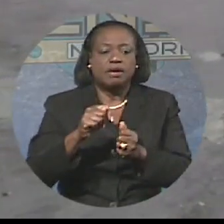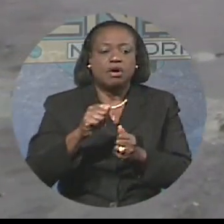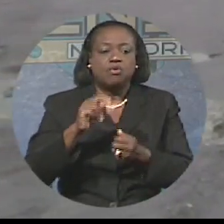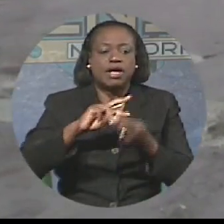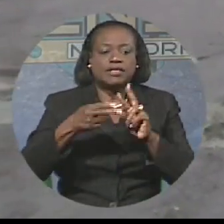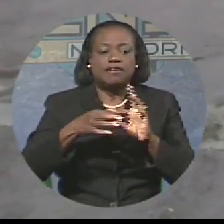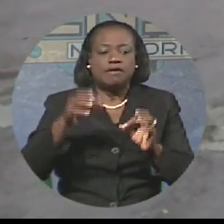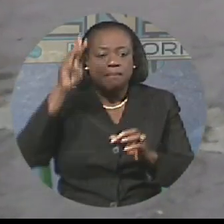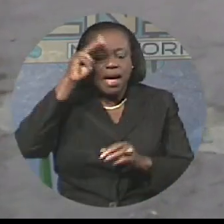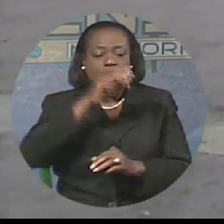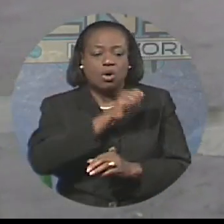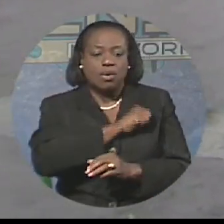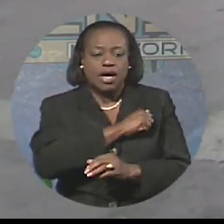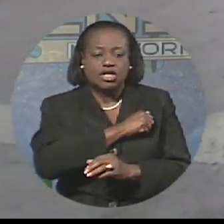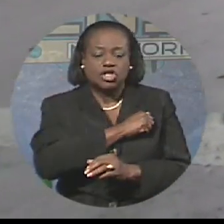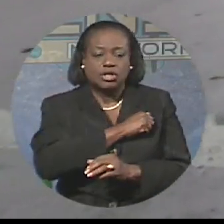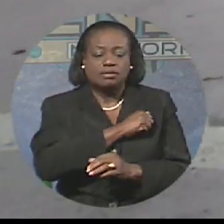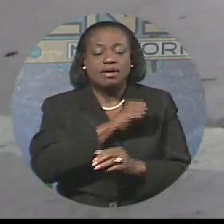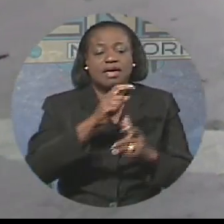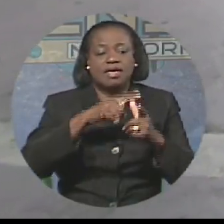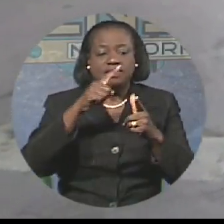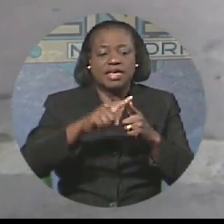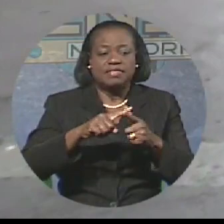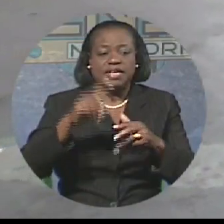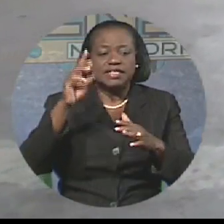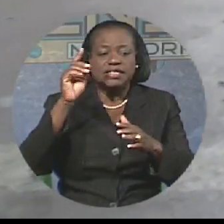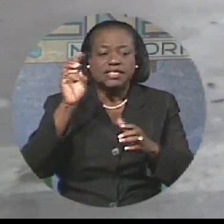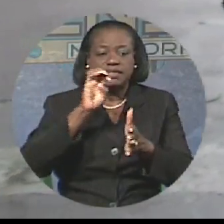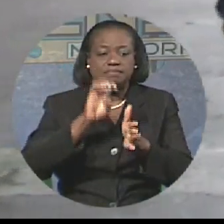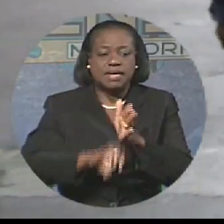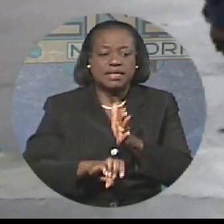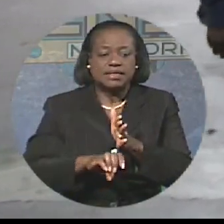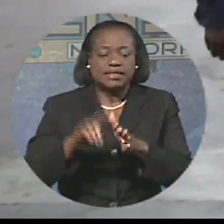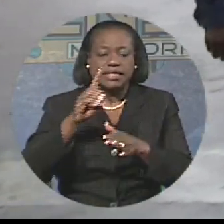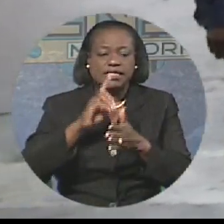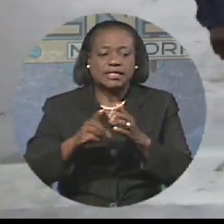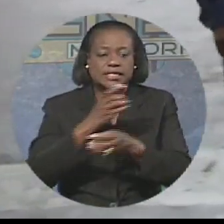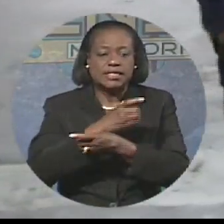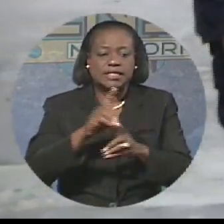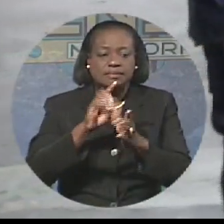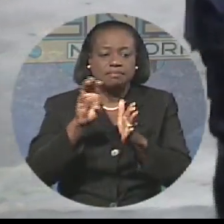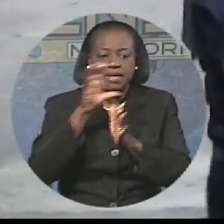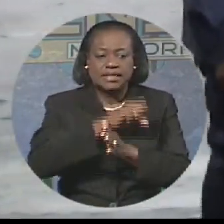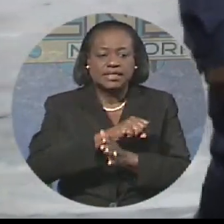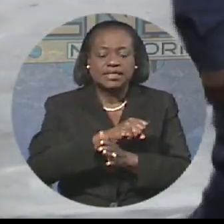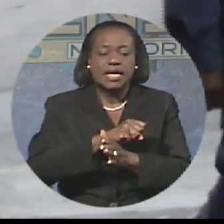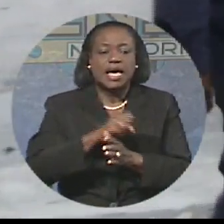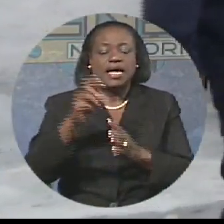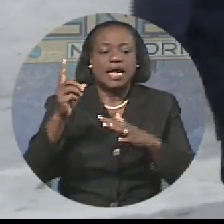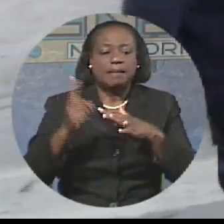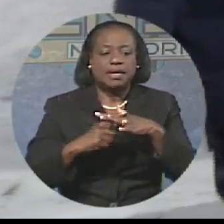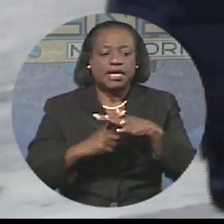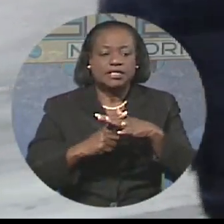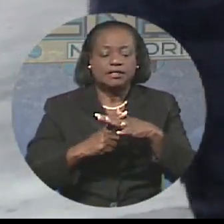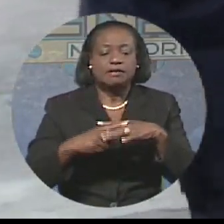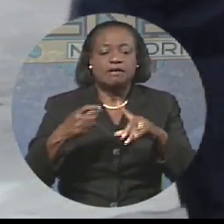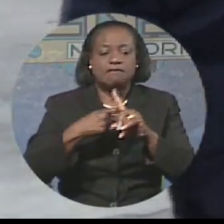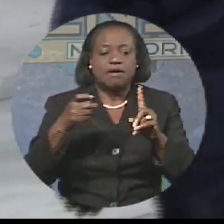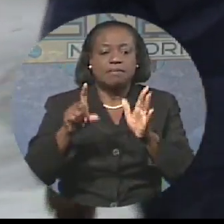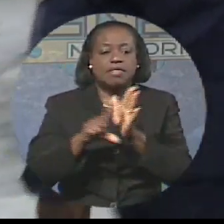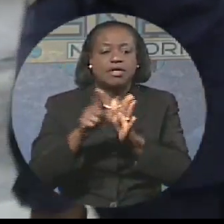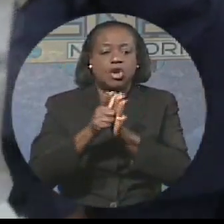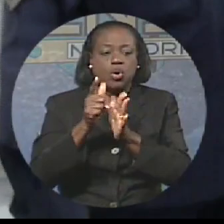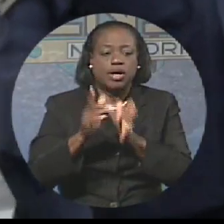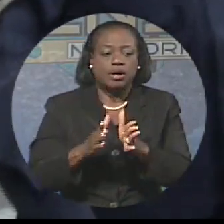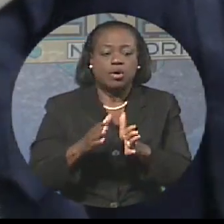today's proceedings, the court also dismissed an application by Goodman's attorney, Jeffrey Farquharson, calling for the remaining jurors to be